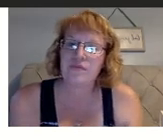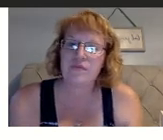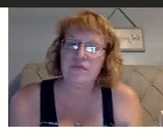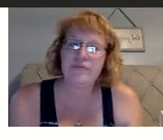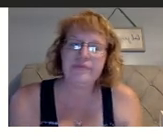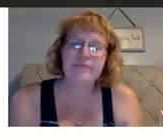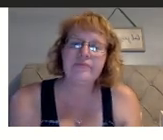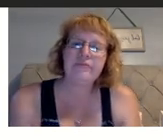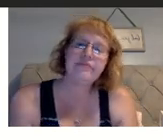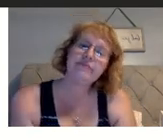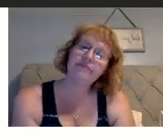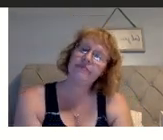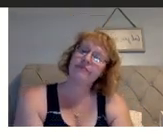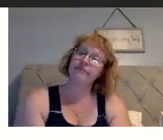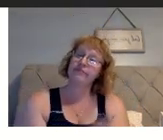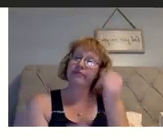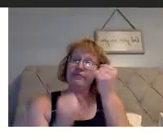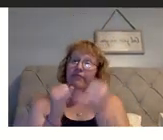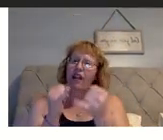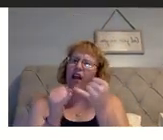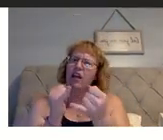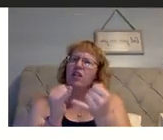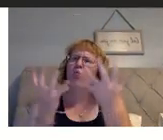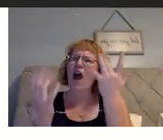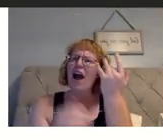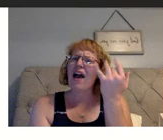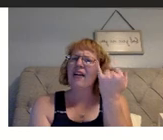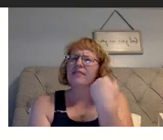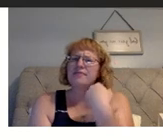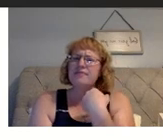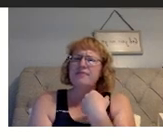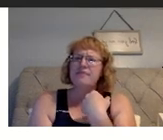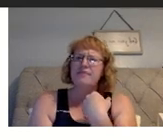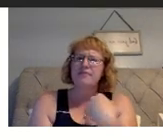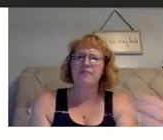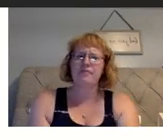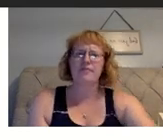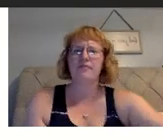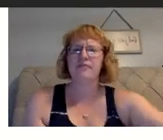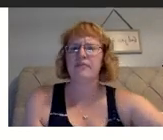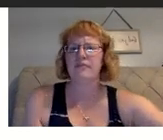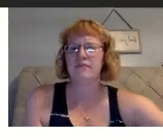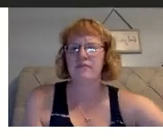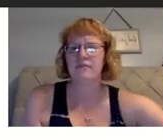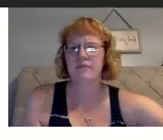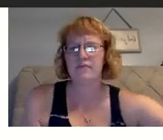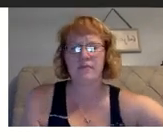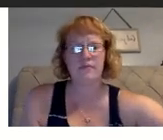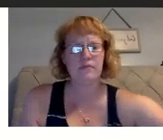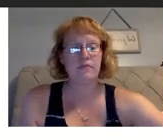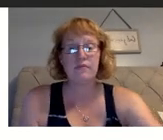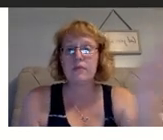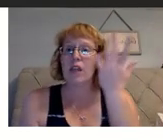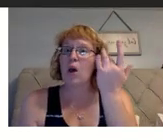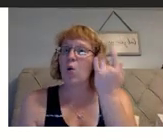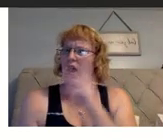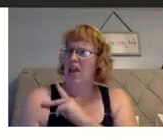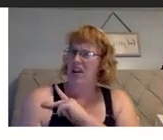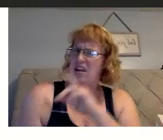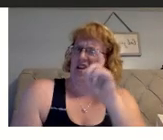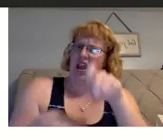All right. Good job. And our last one is why. Okay. Why do the Kinders have